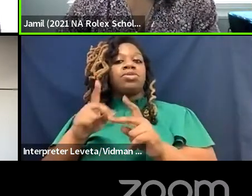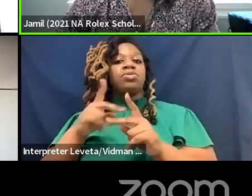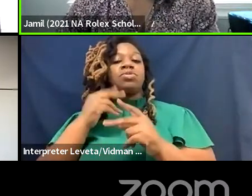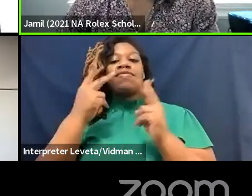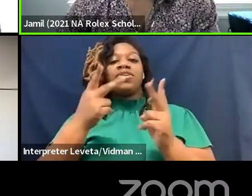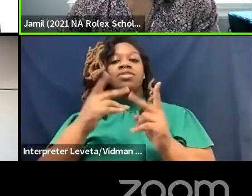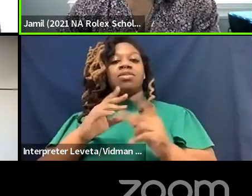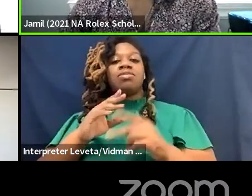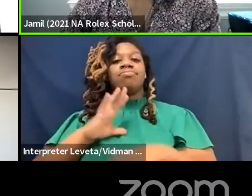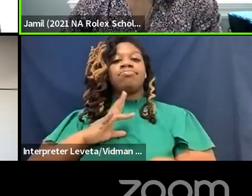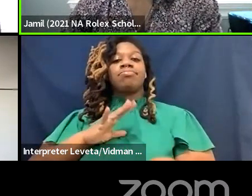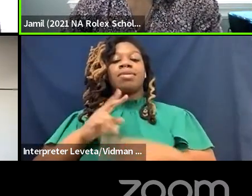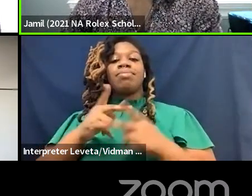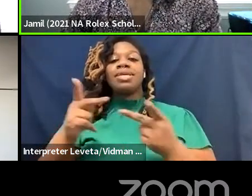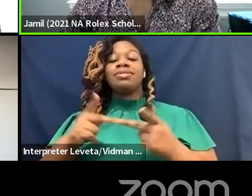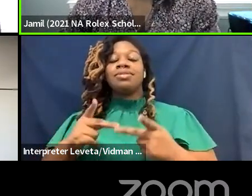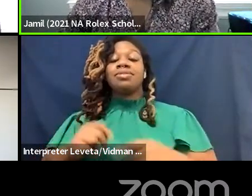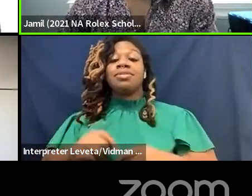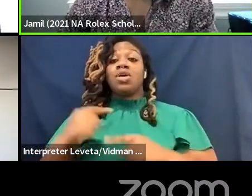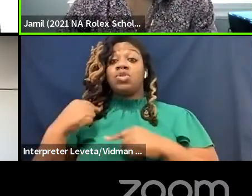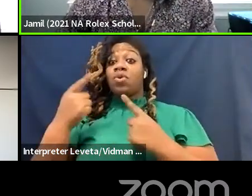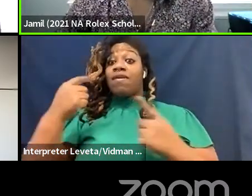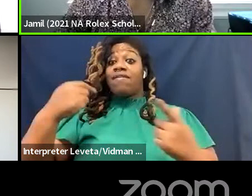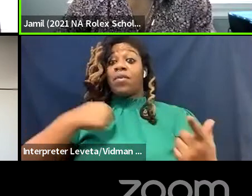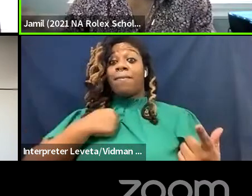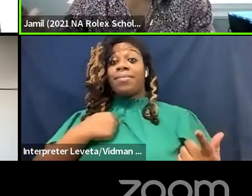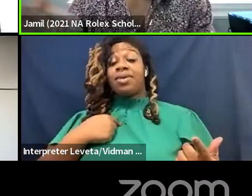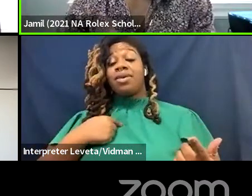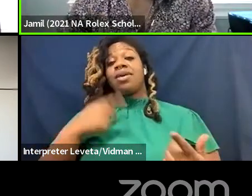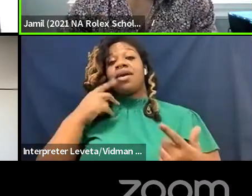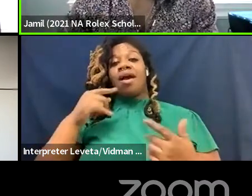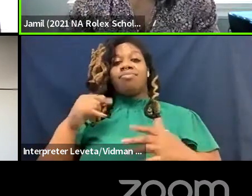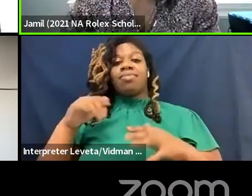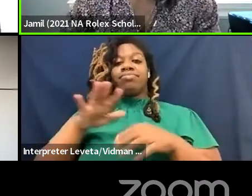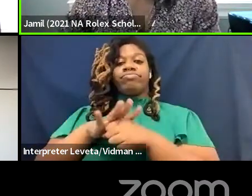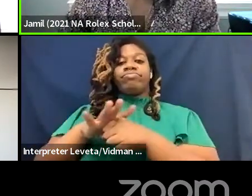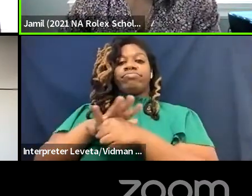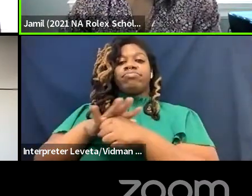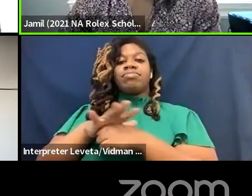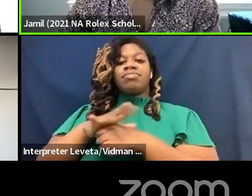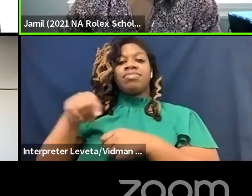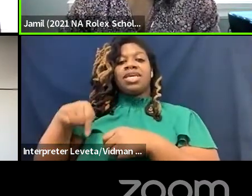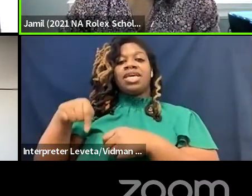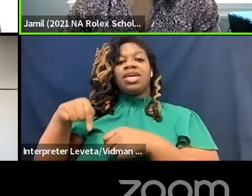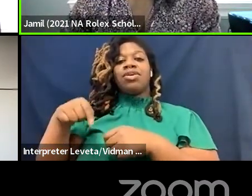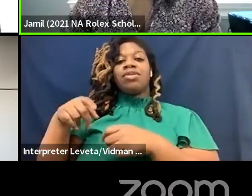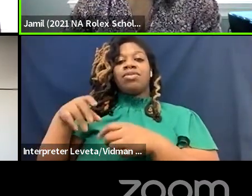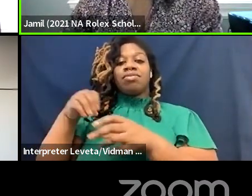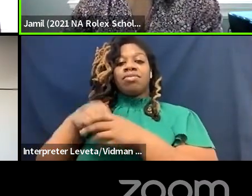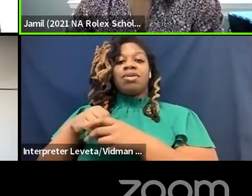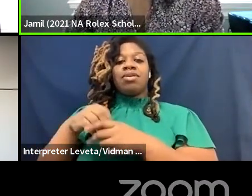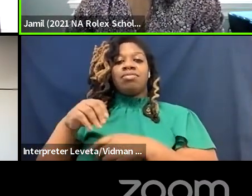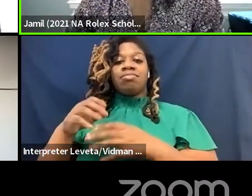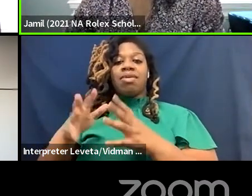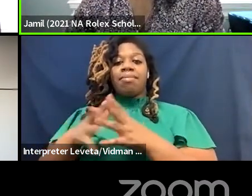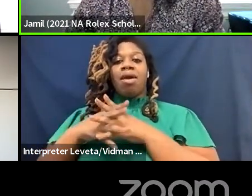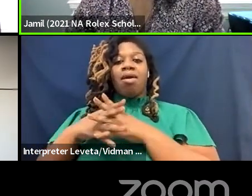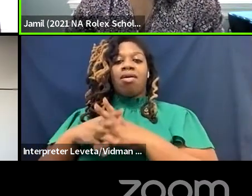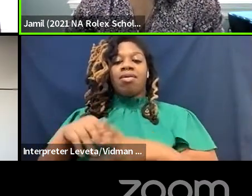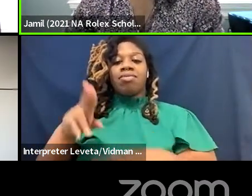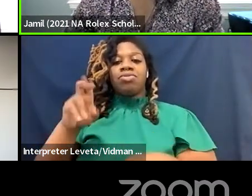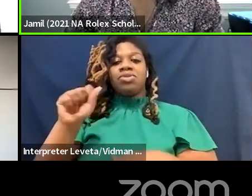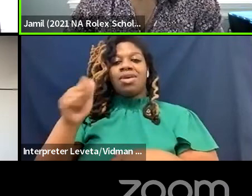lot of my travels have been a lot in the U.S. Once again, COVID. But I've managed to get